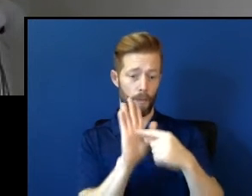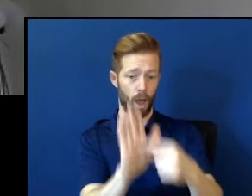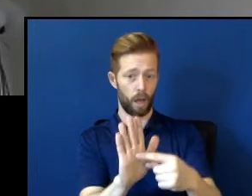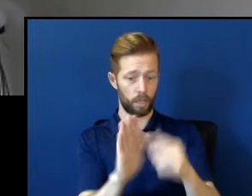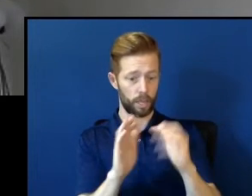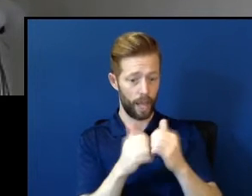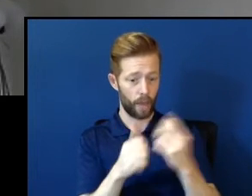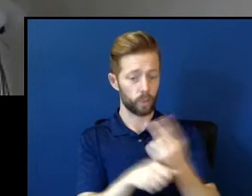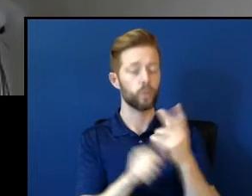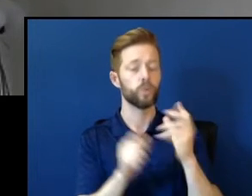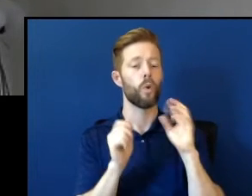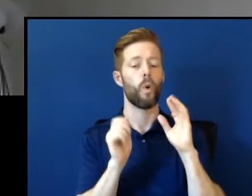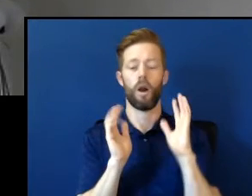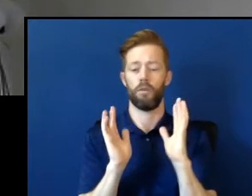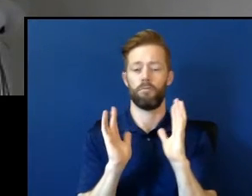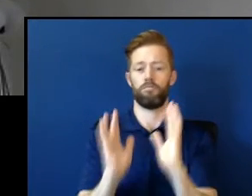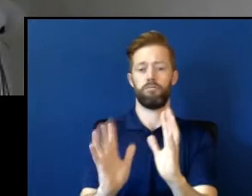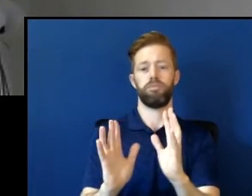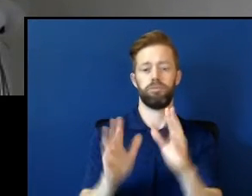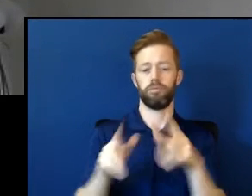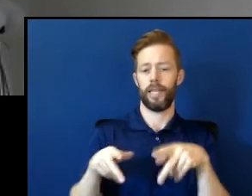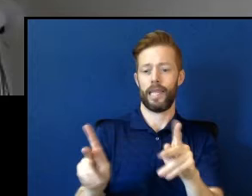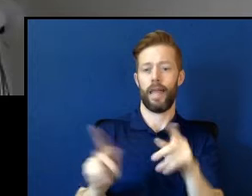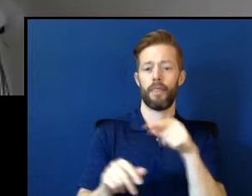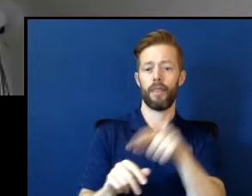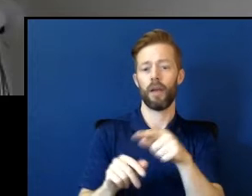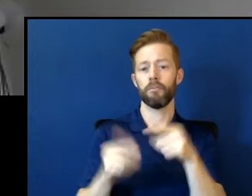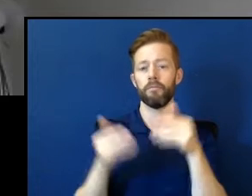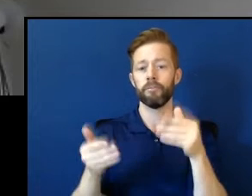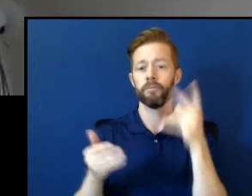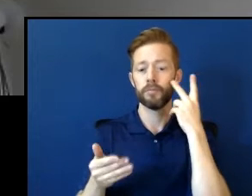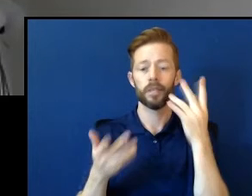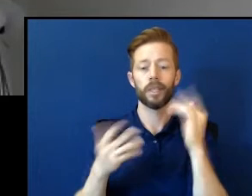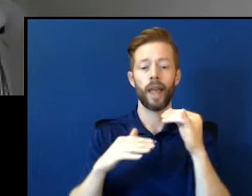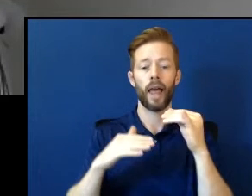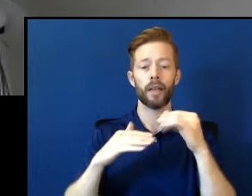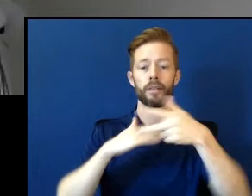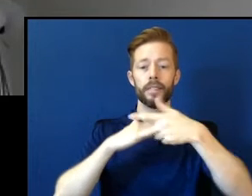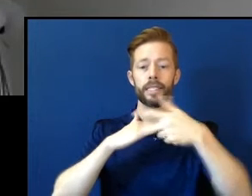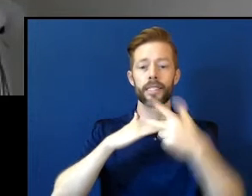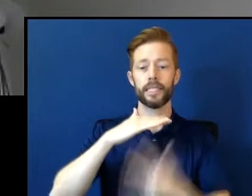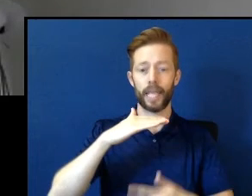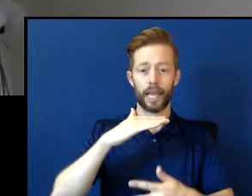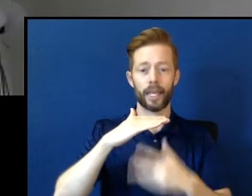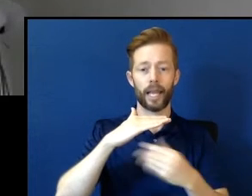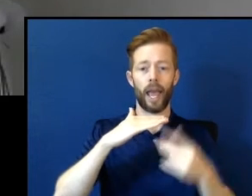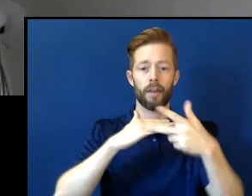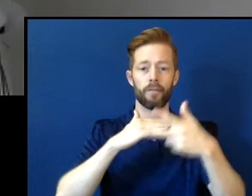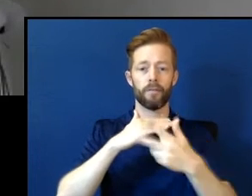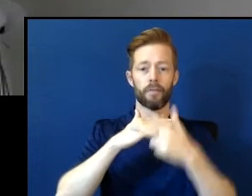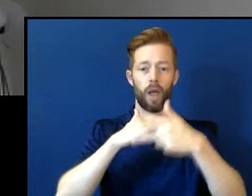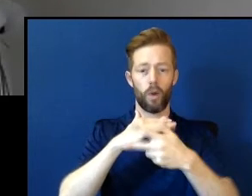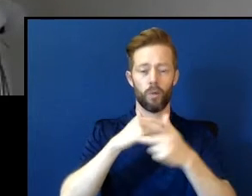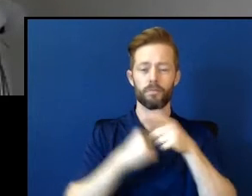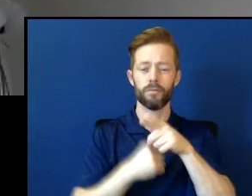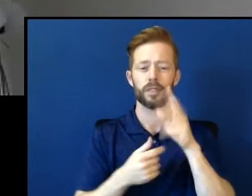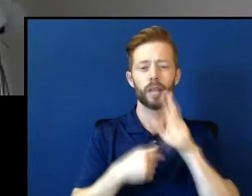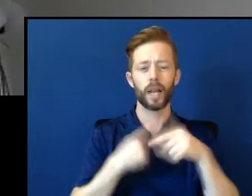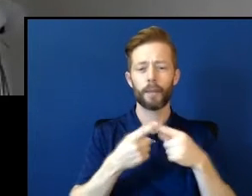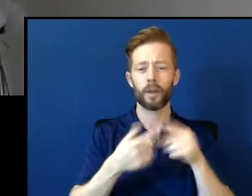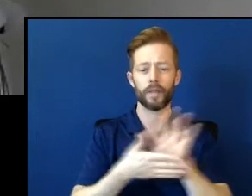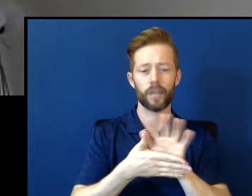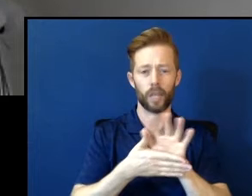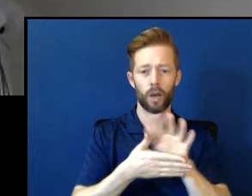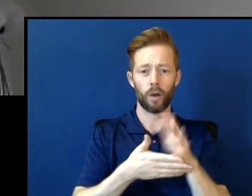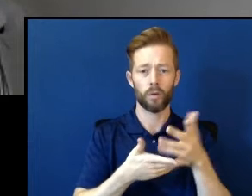to use the materials, or just let them explore and see what happens? Like the sink and flow. I think she's talking about